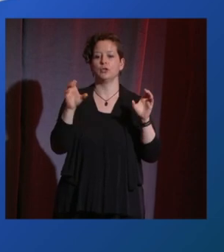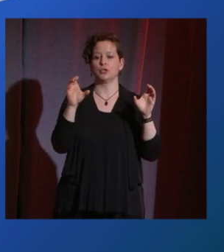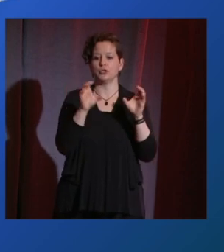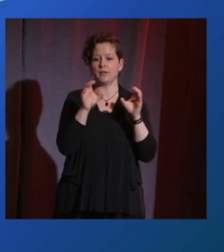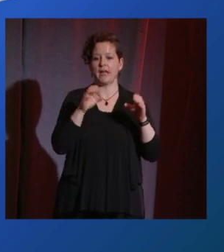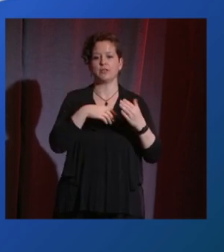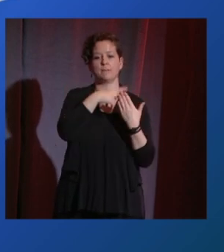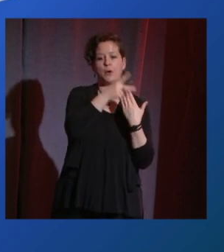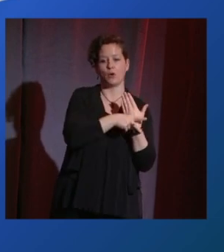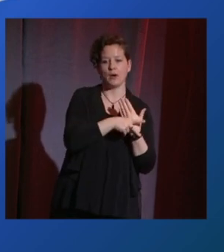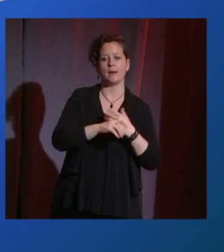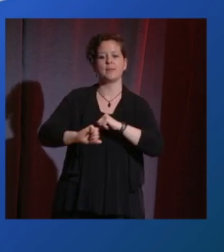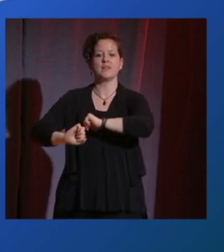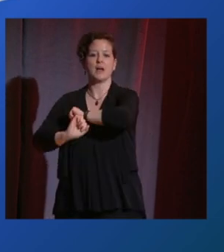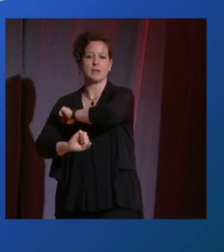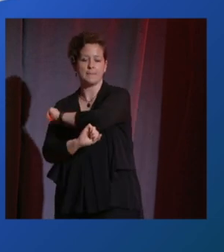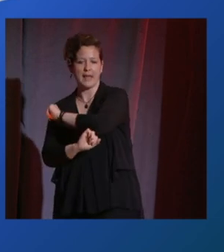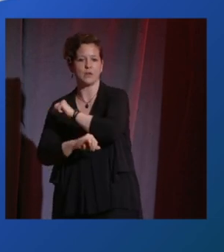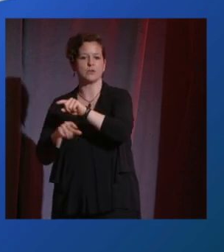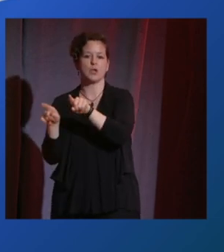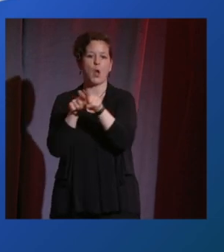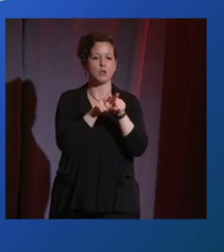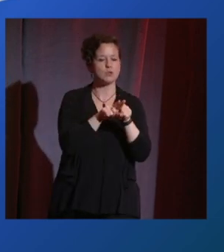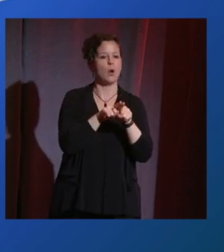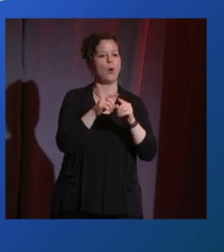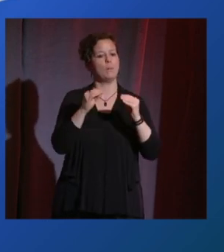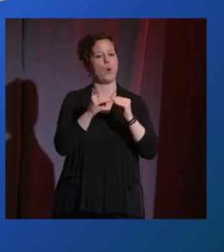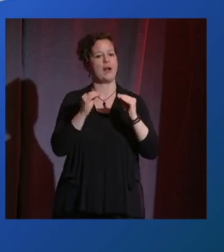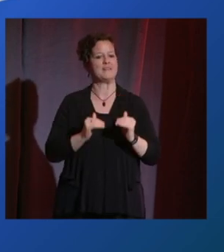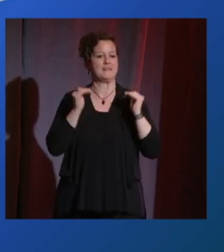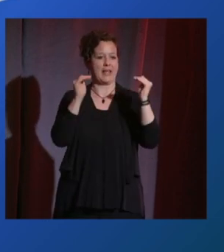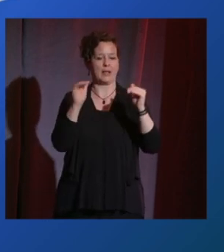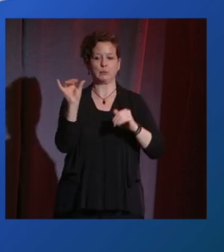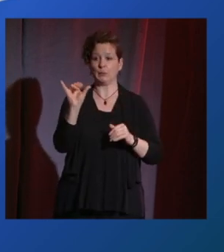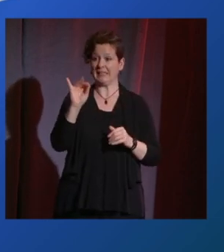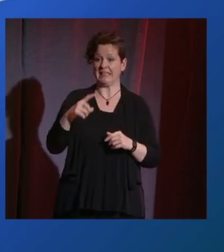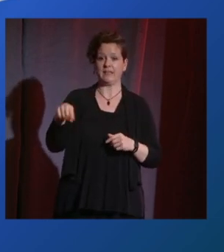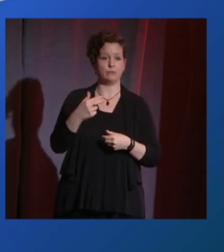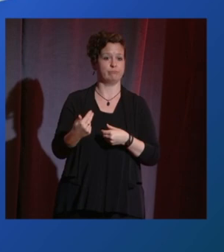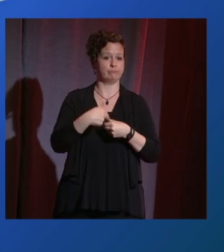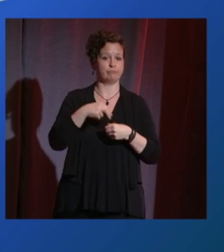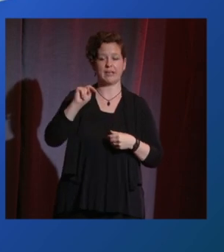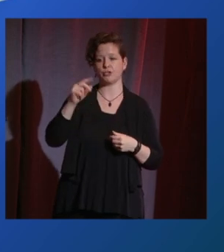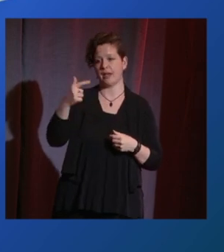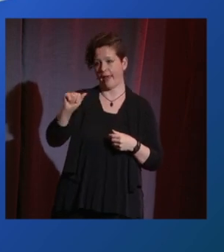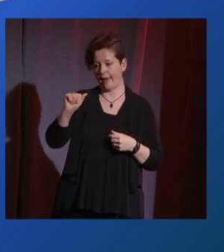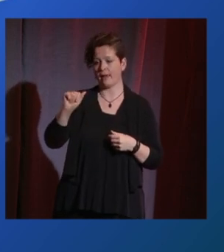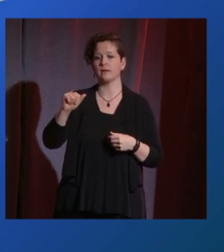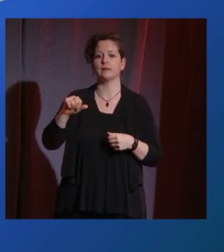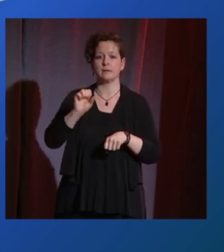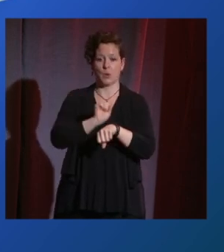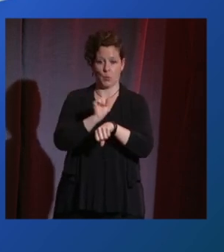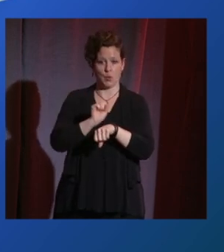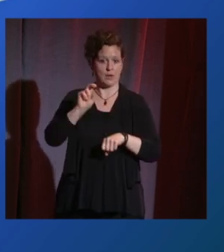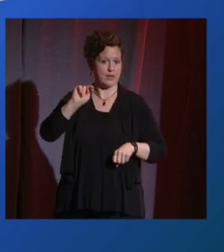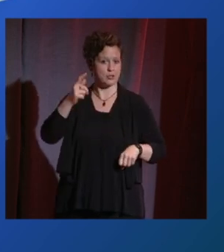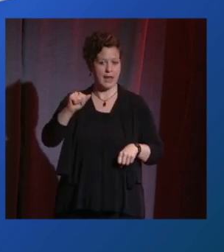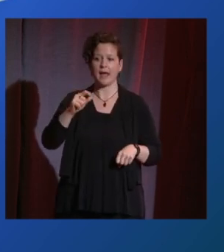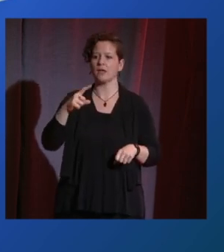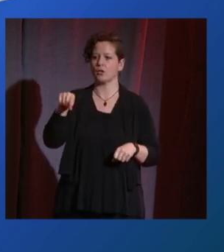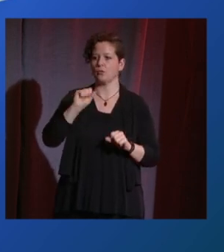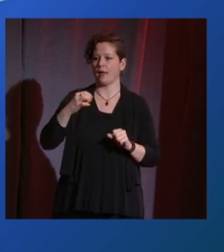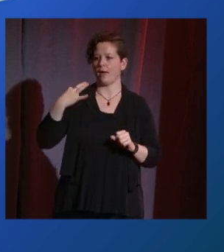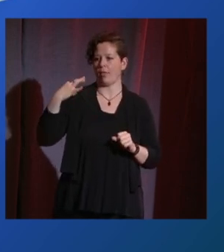for fundamentals as well as for more advanced as well and so if you were to come on with um NGA uh then you could